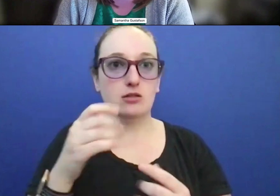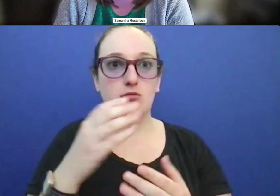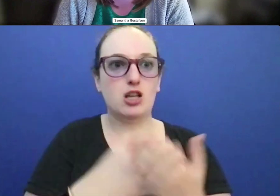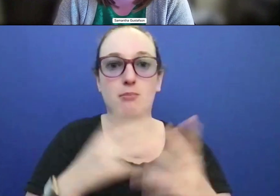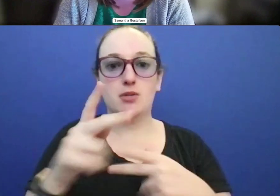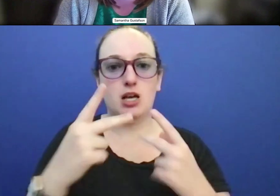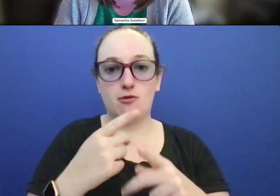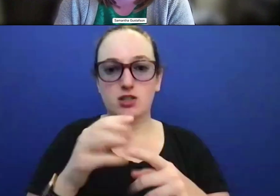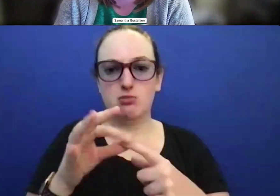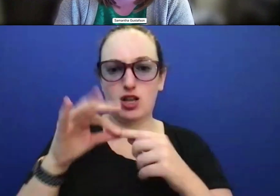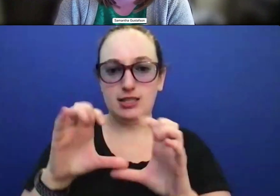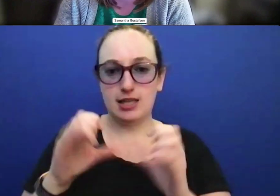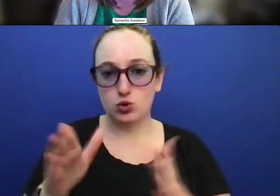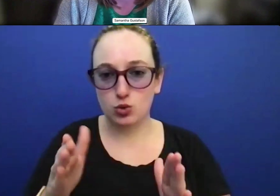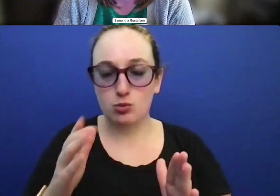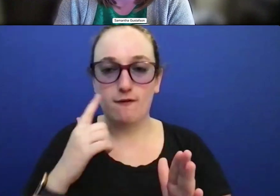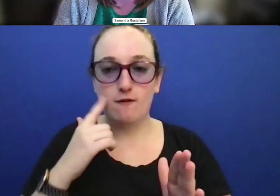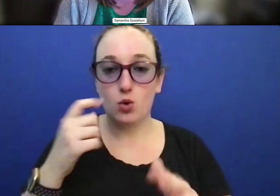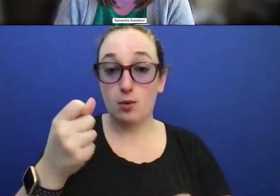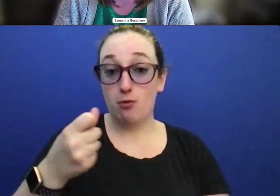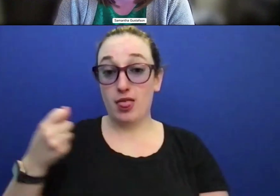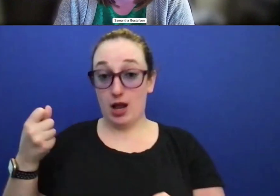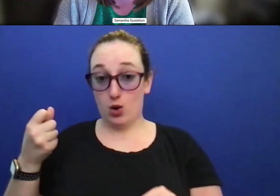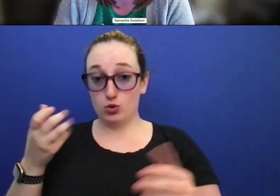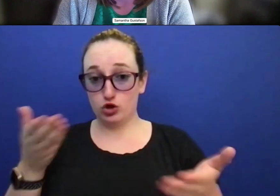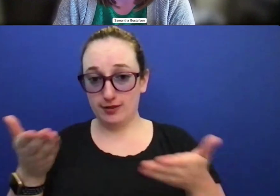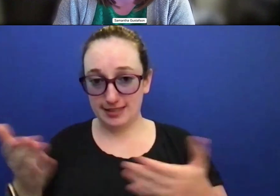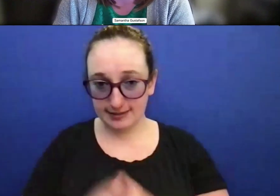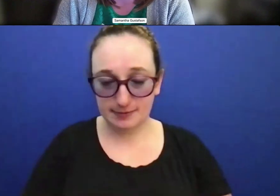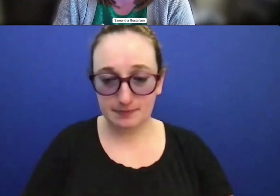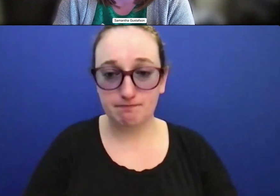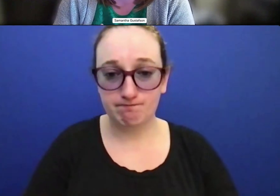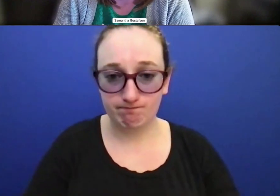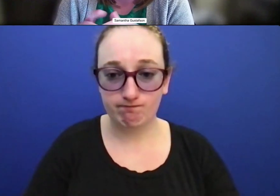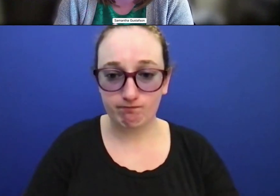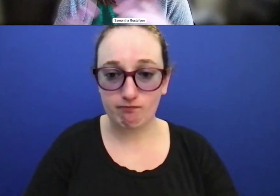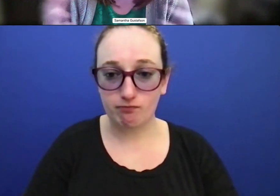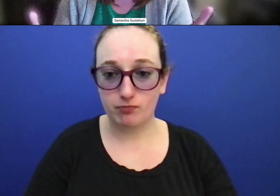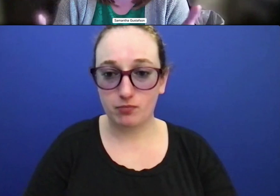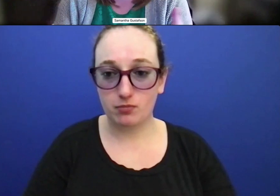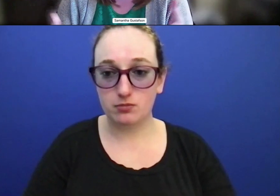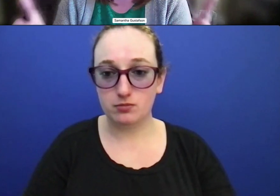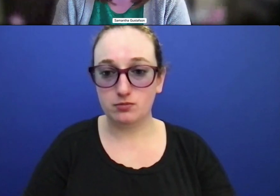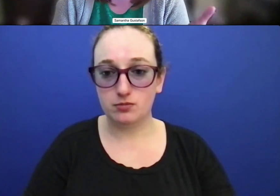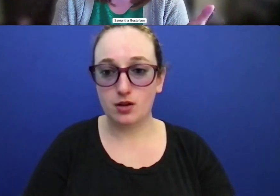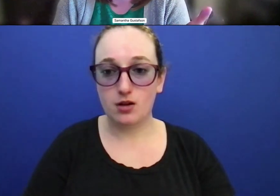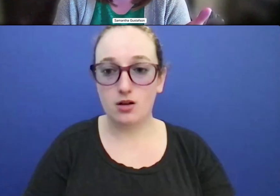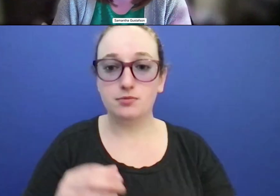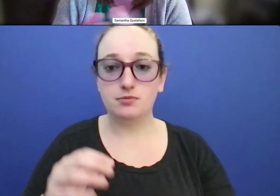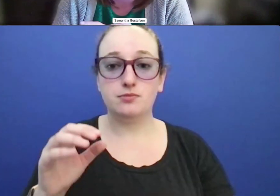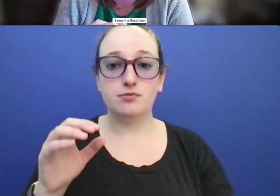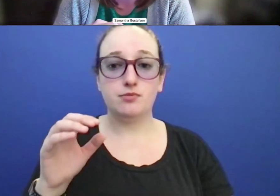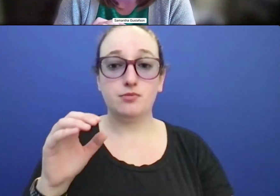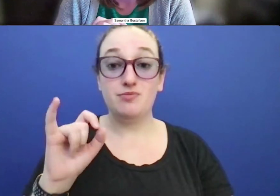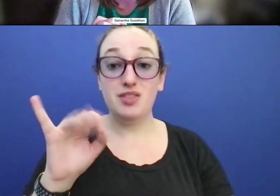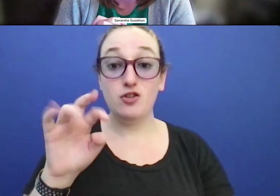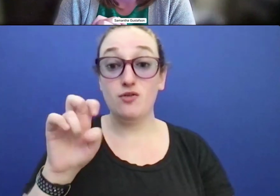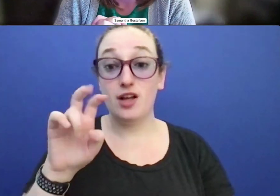specialized classrooms for those pull-out services. And so if you've ever been in a specialized